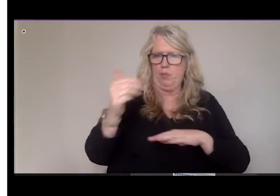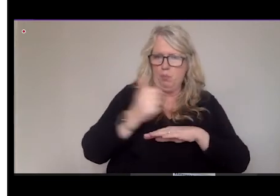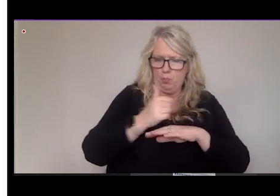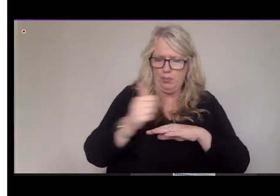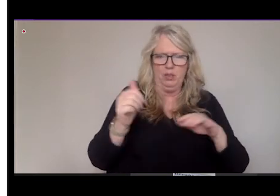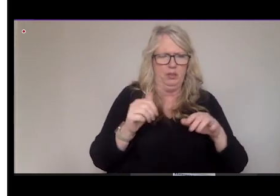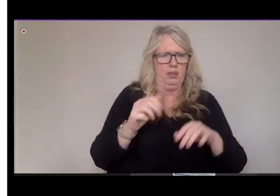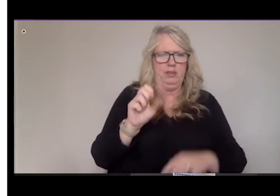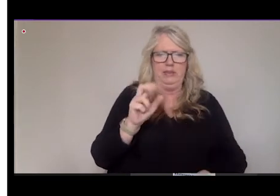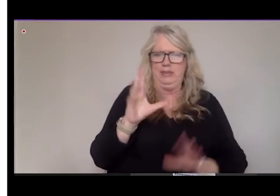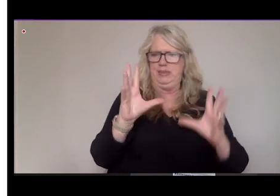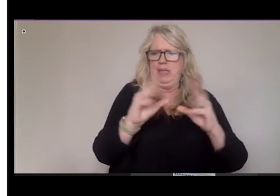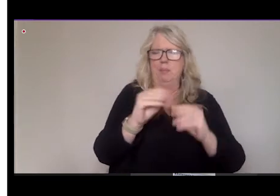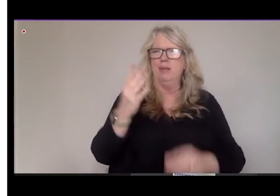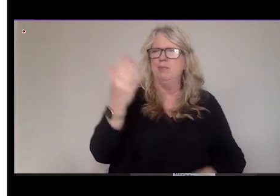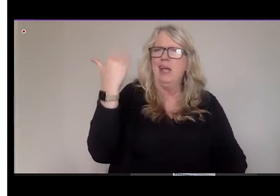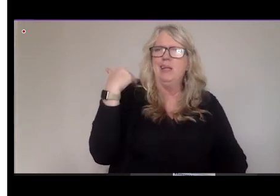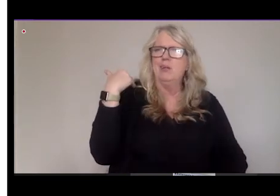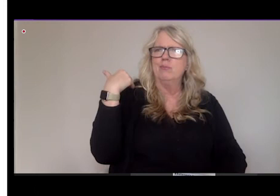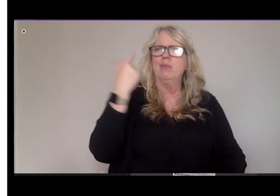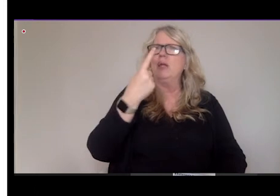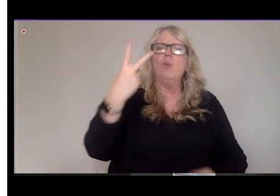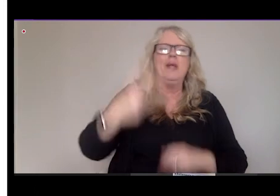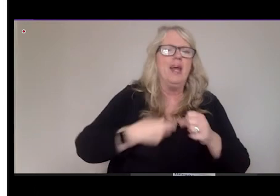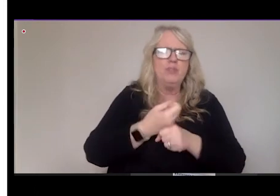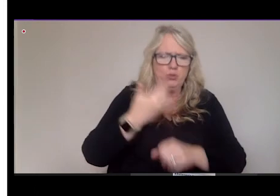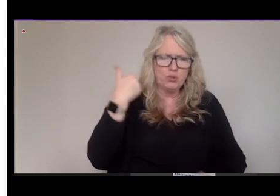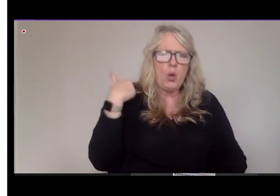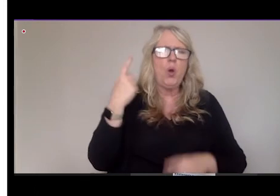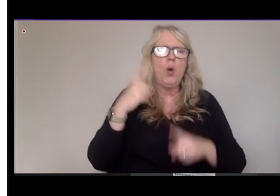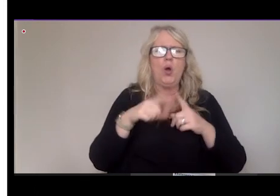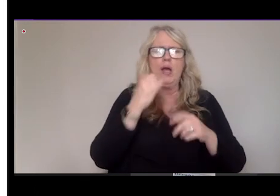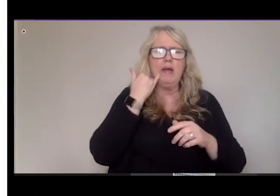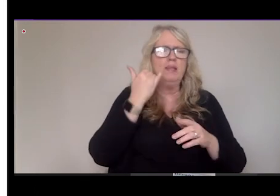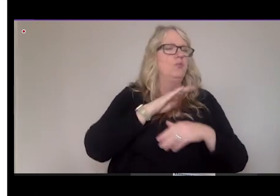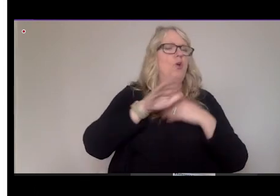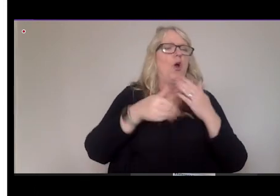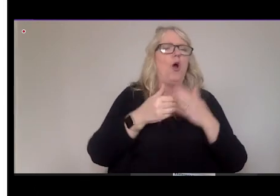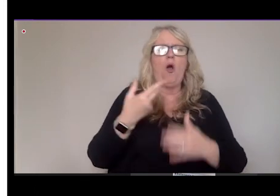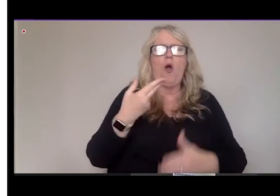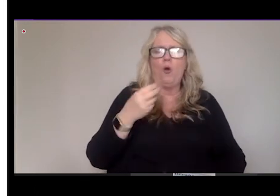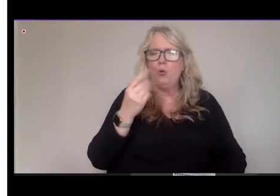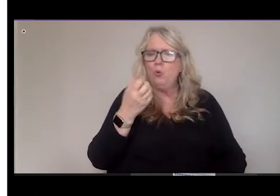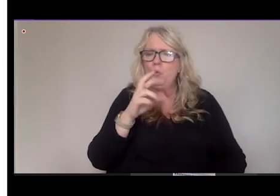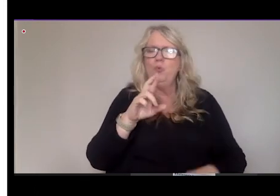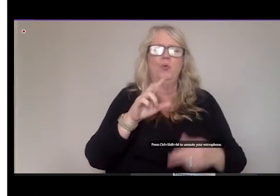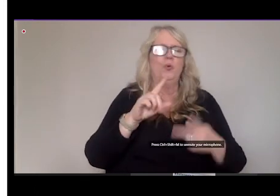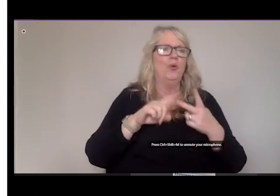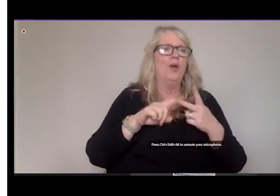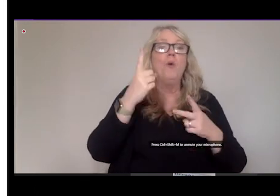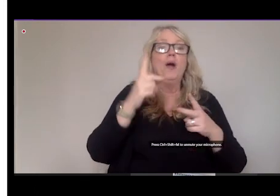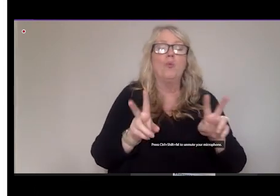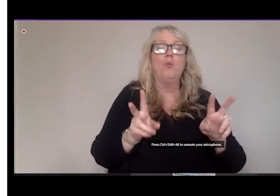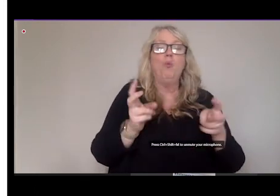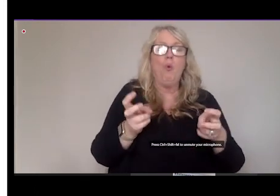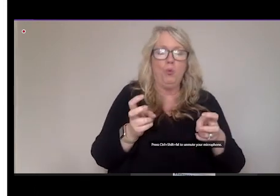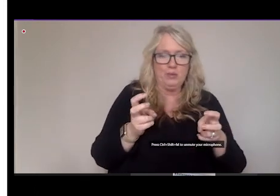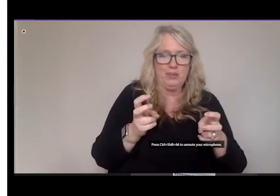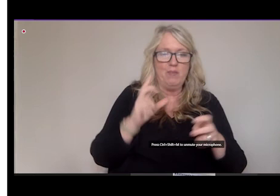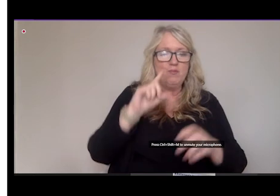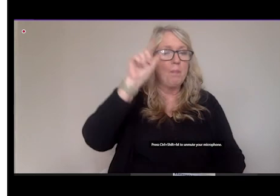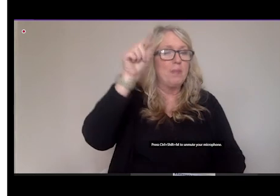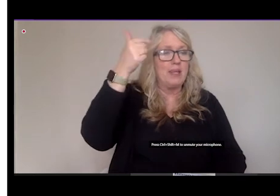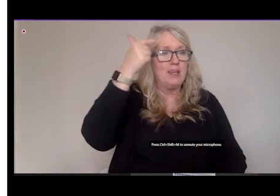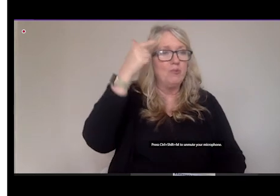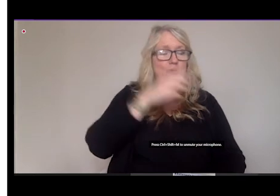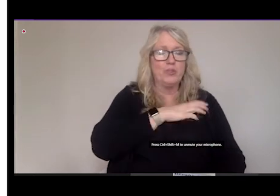summit. I guess it was a year and a half ago, and it was Mobility for All Hoosiers. And this was a